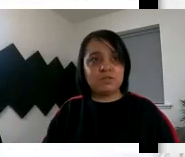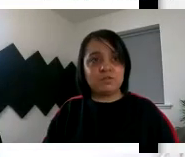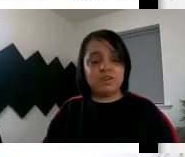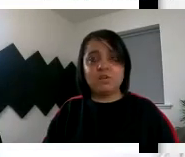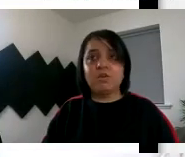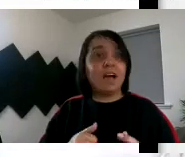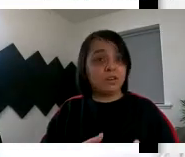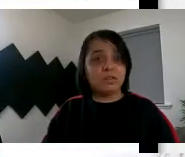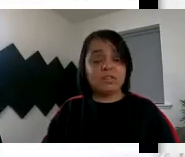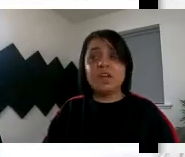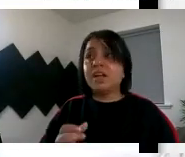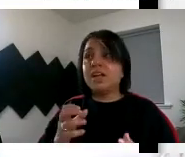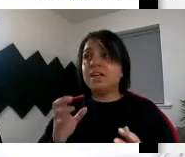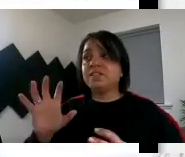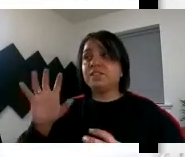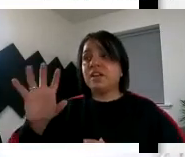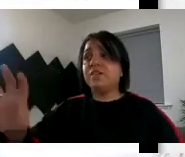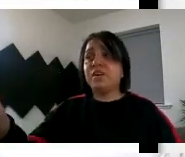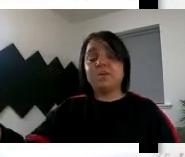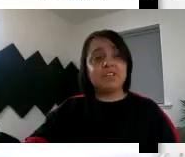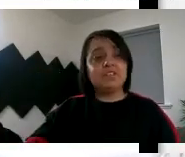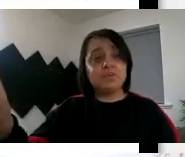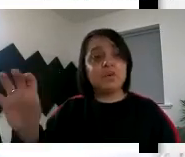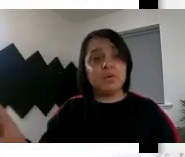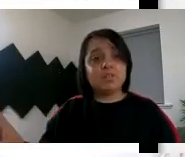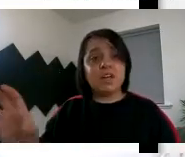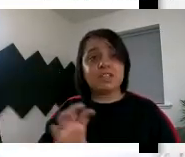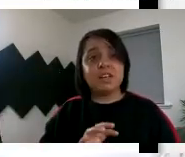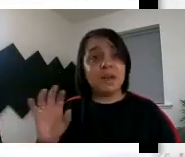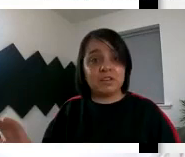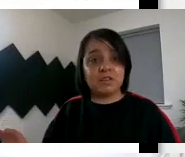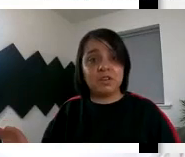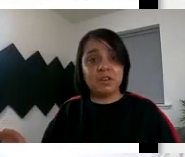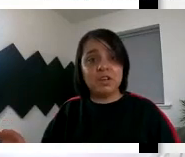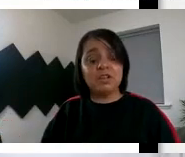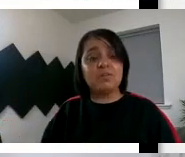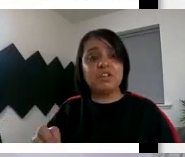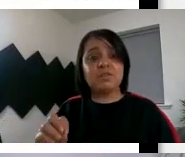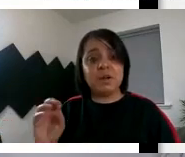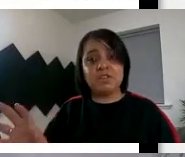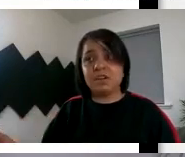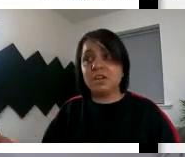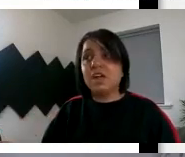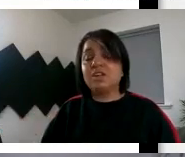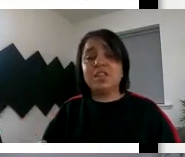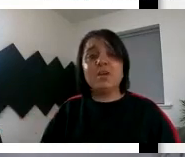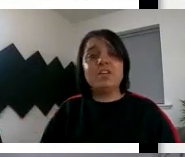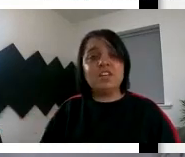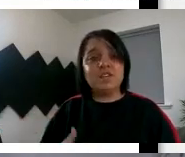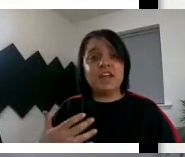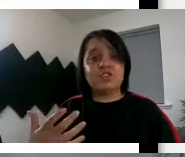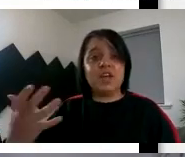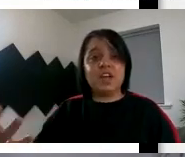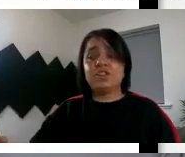autistic children or adults, it is definitely recommended to do a course as in Makaton, the British Makaton. That way it gives